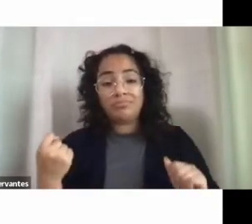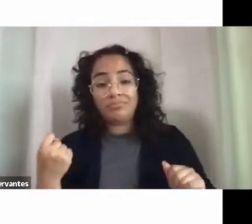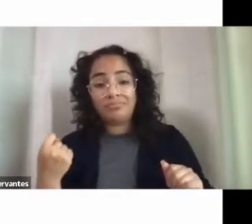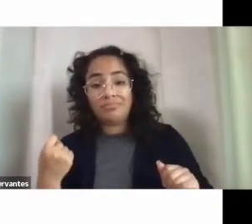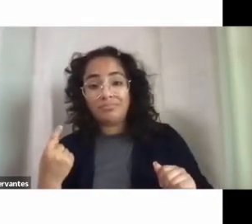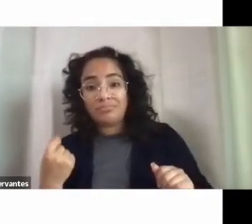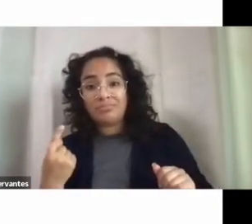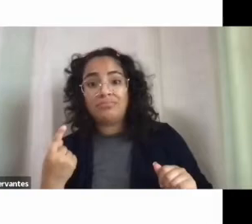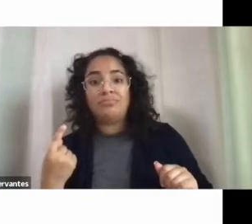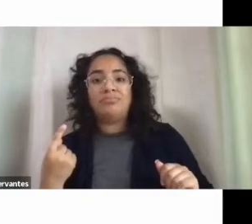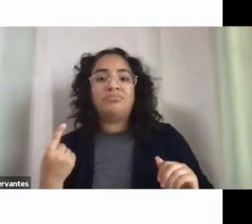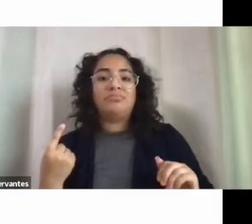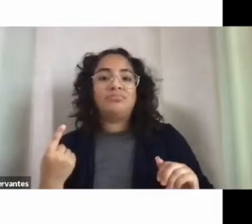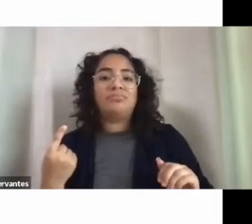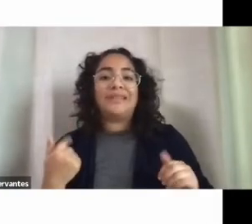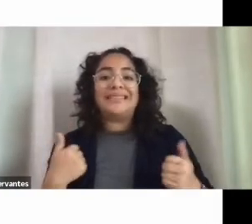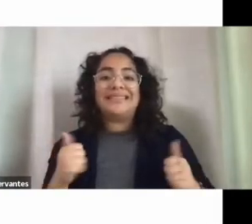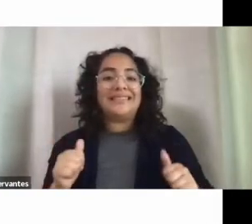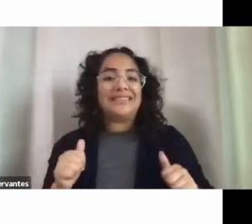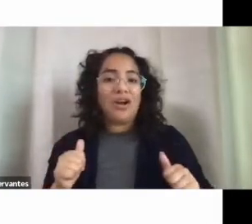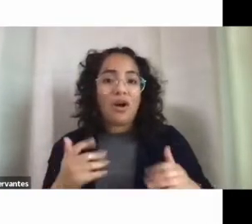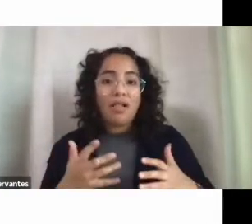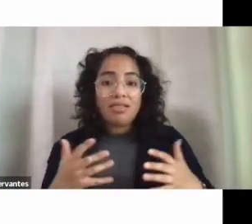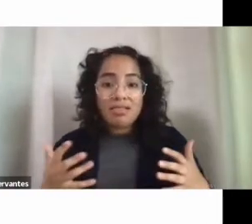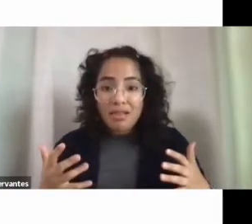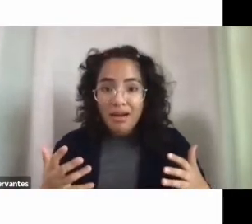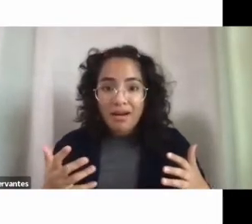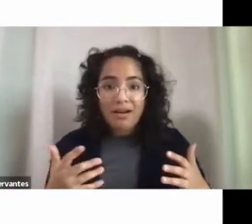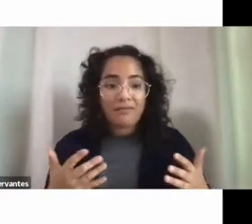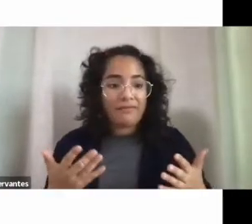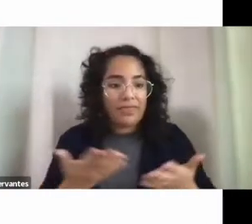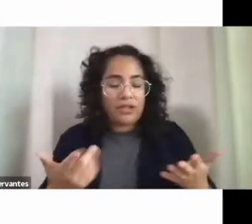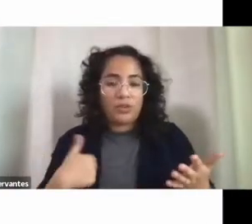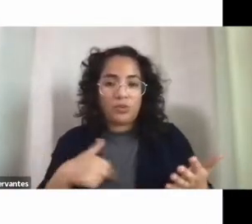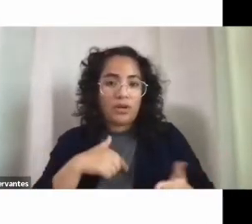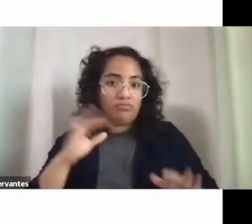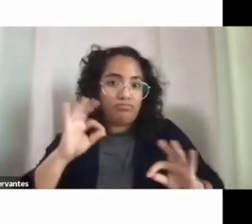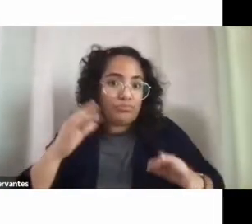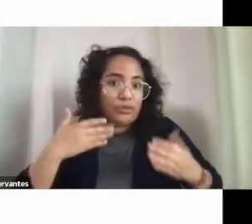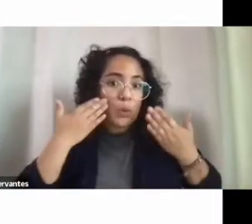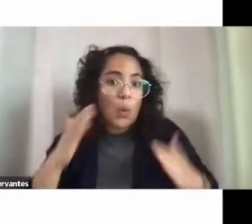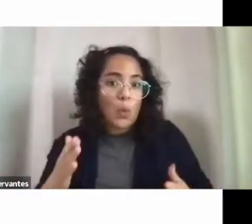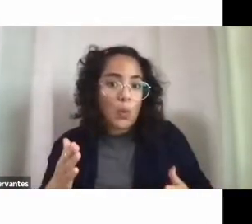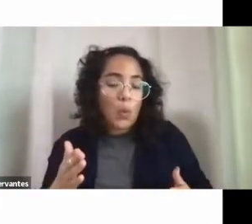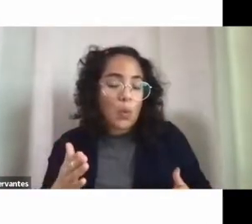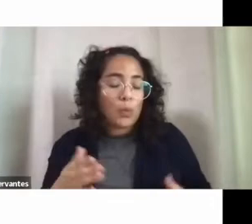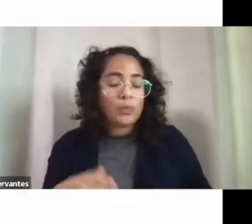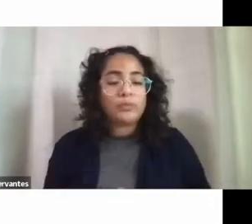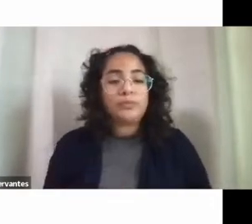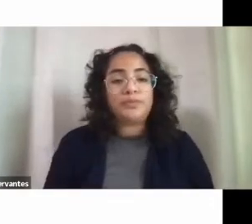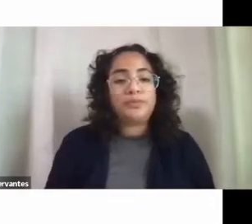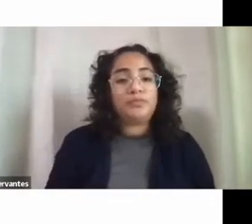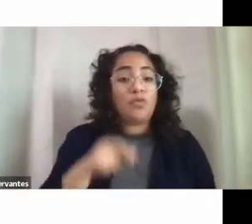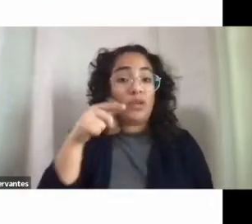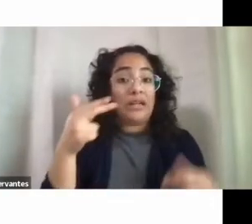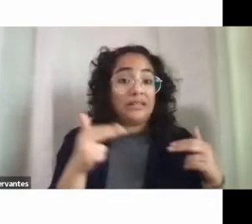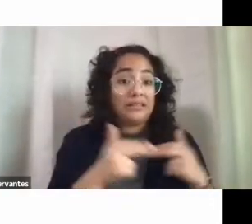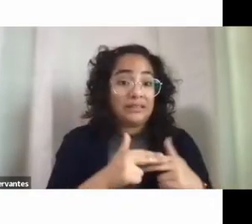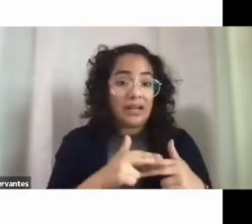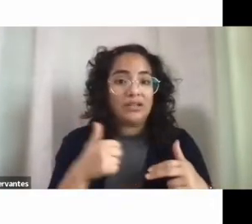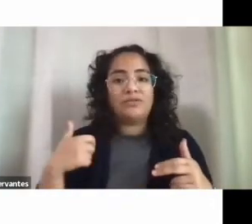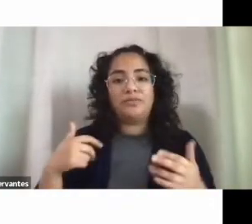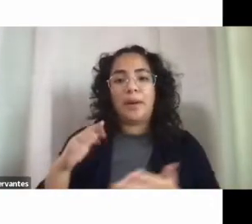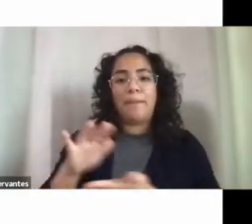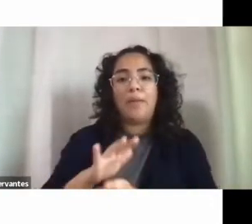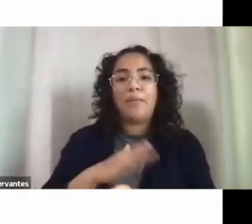still more unknowns than there are knowns at this point. So this slide is from a paper I wrote a few months